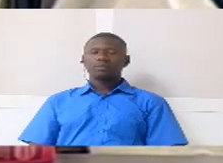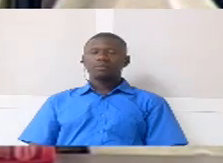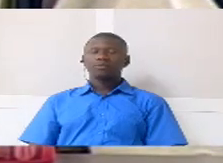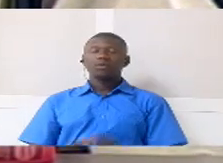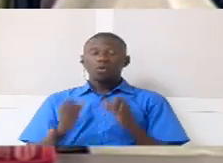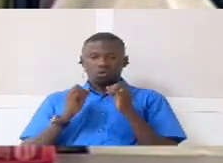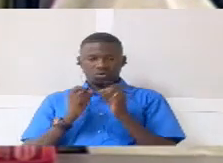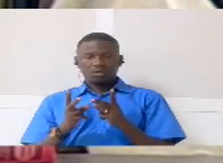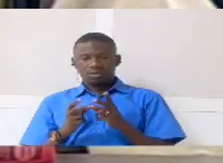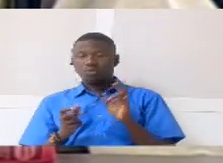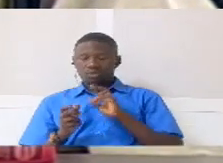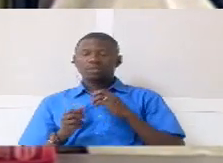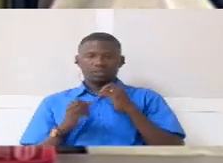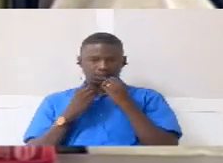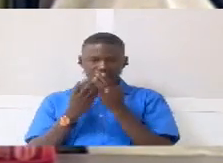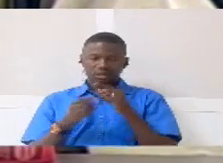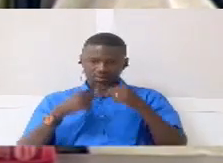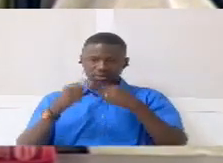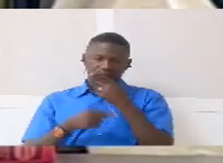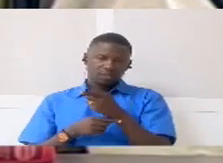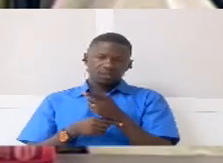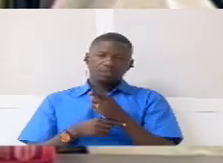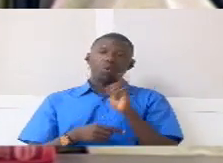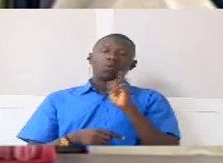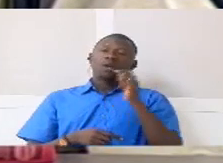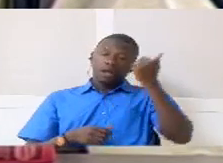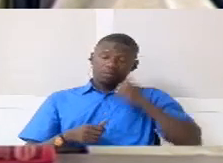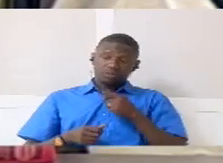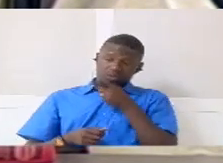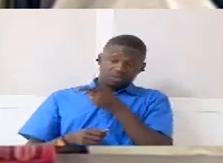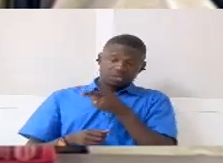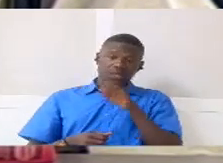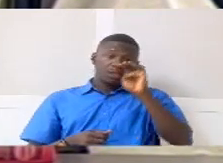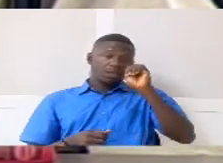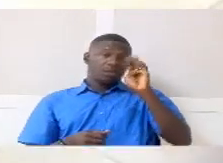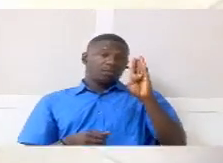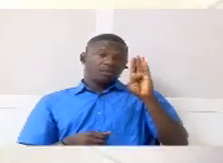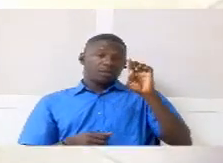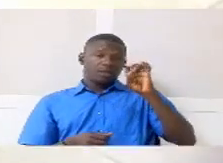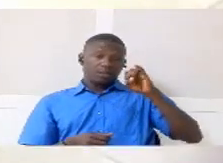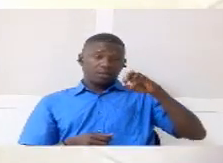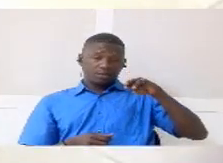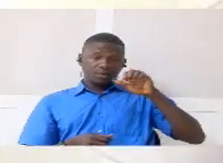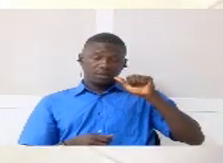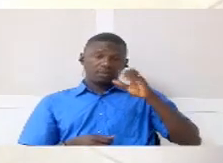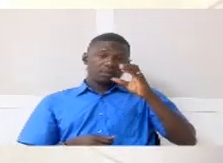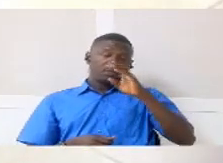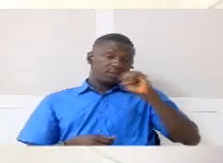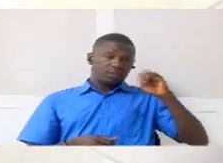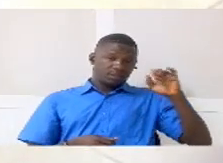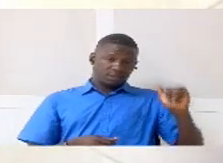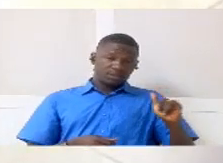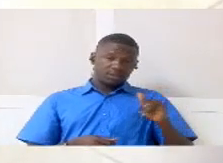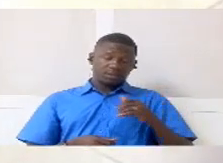Okay, what I can say about that is what happened to Ibrahim Asise became an example for others. Because as a Mandinka proverb